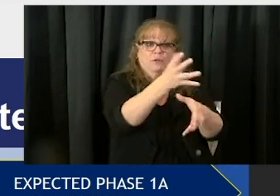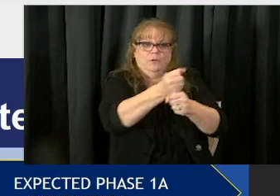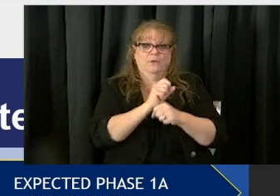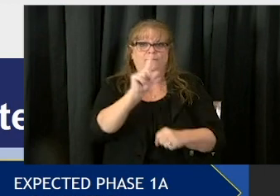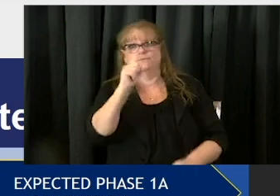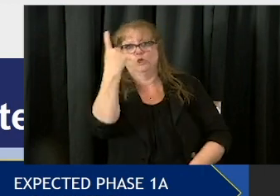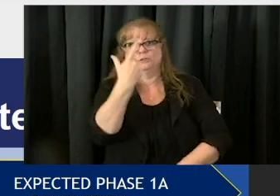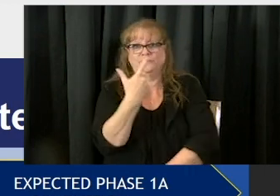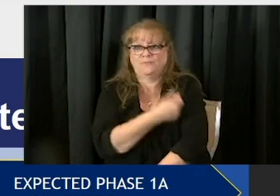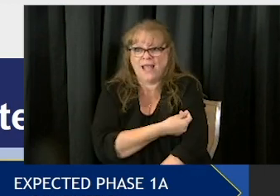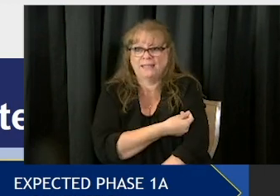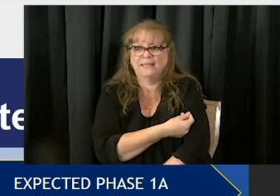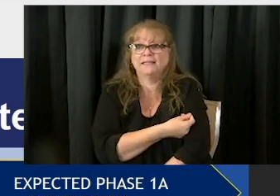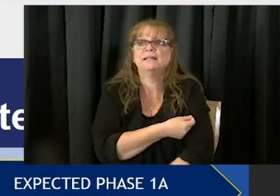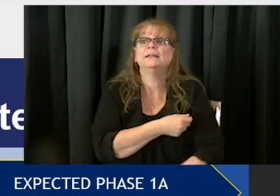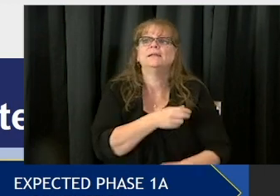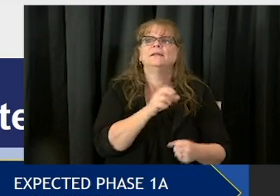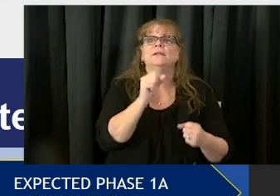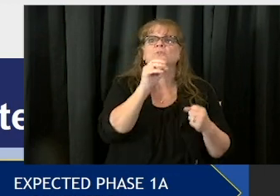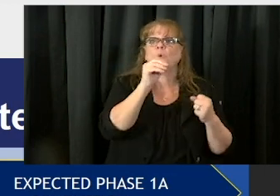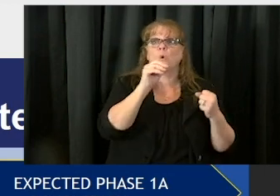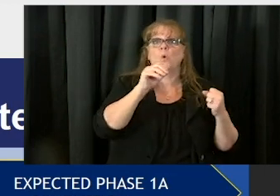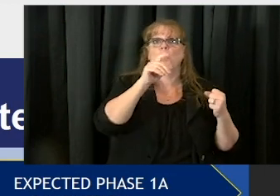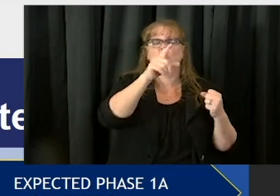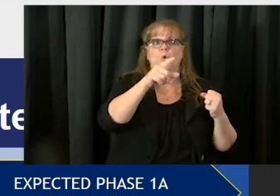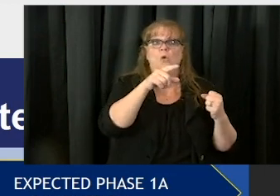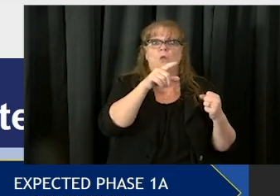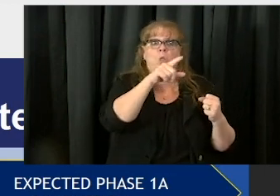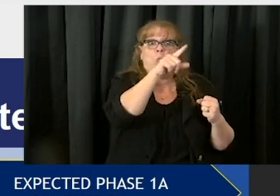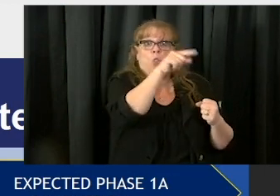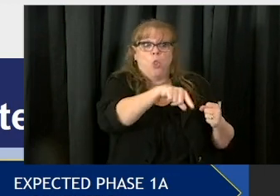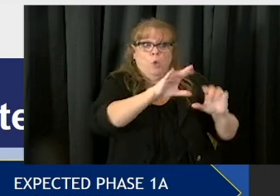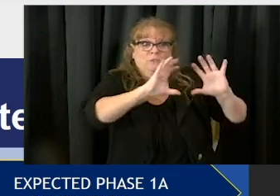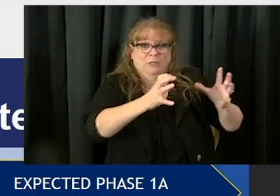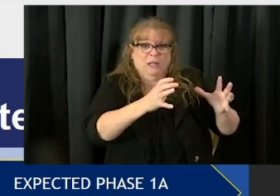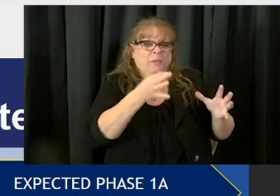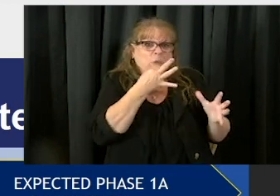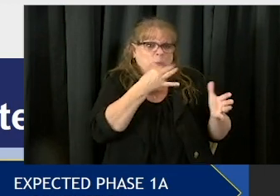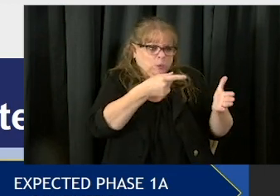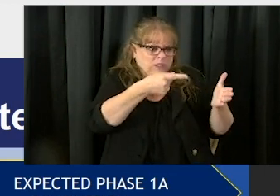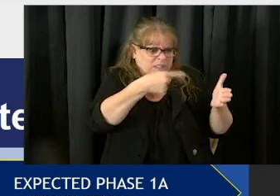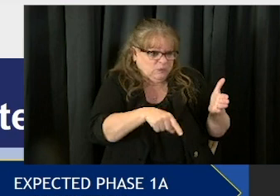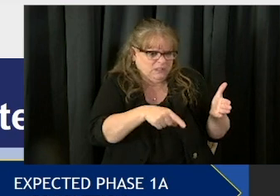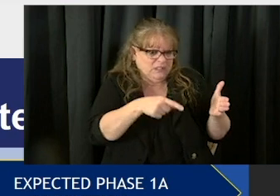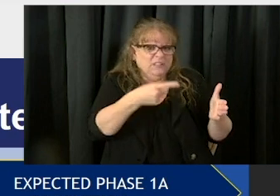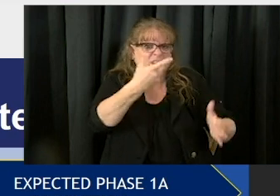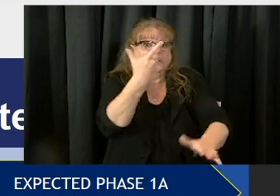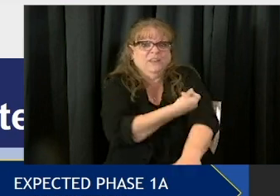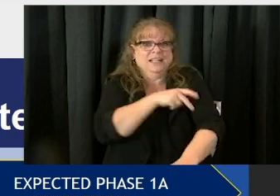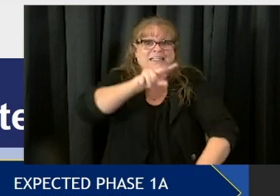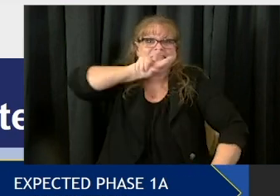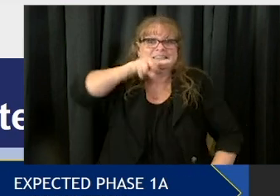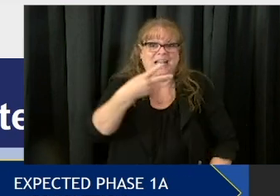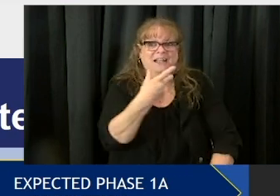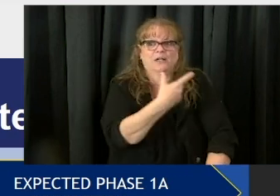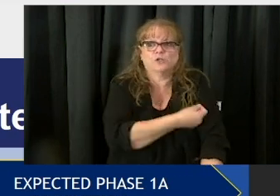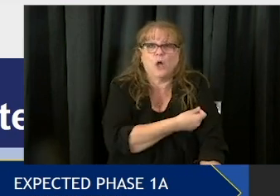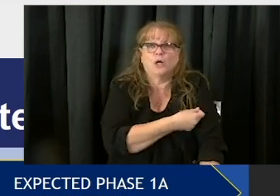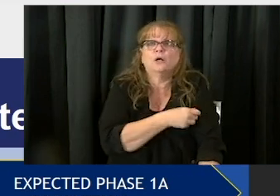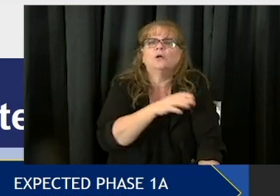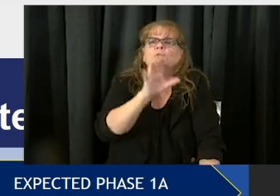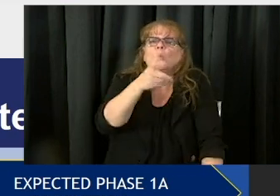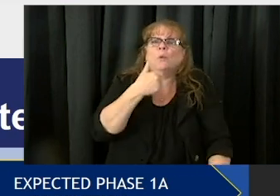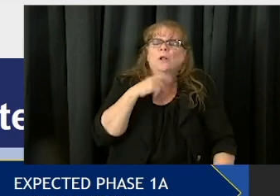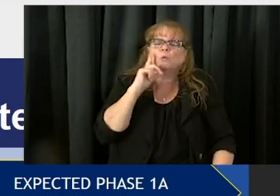the vaccine. We're doing everything to get the vaccine out into arms. Something you should know about this is these will always have a bigger disparity